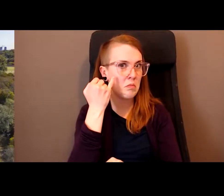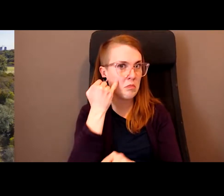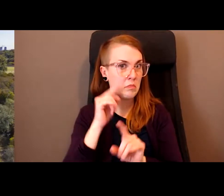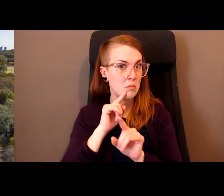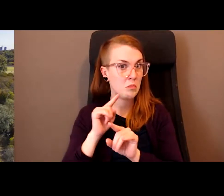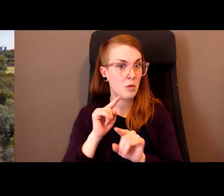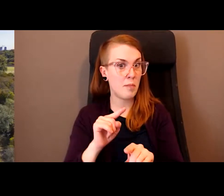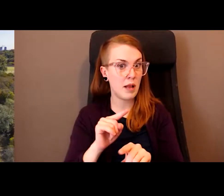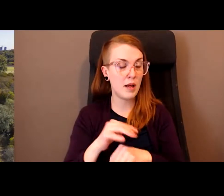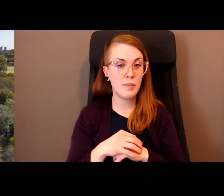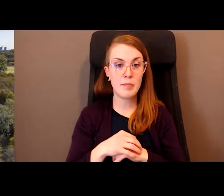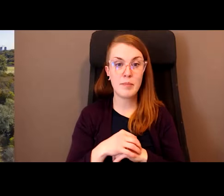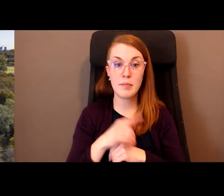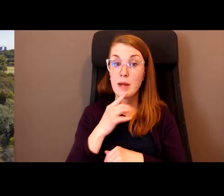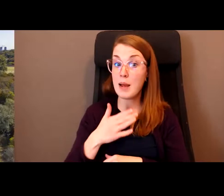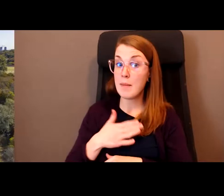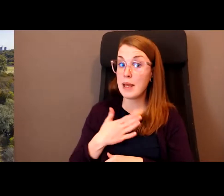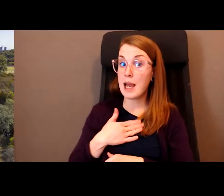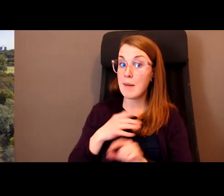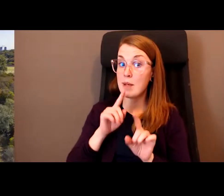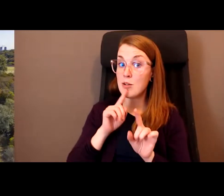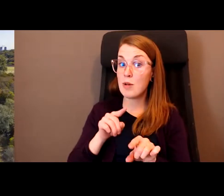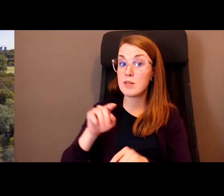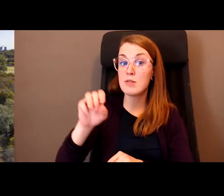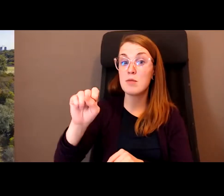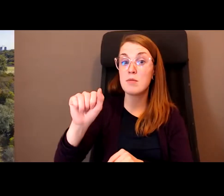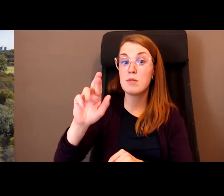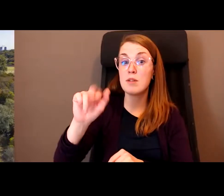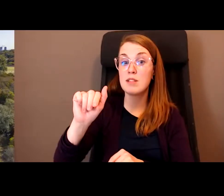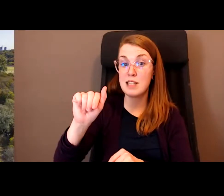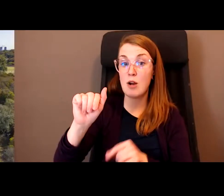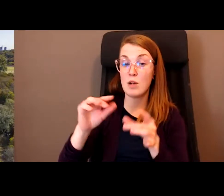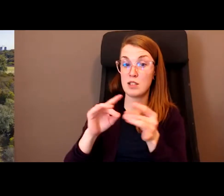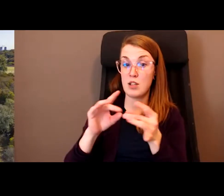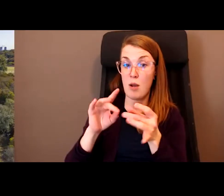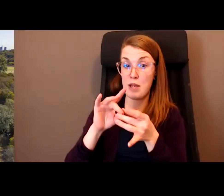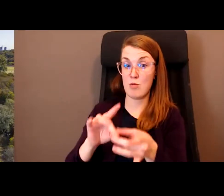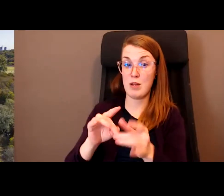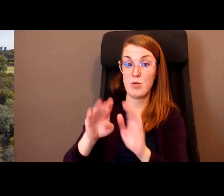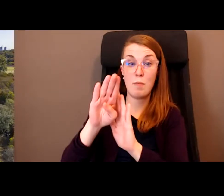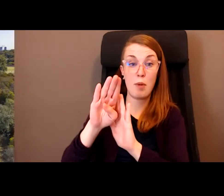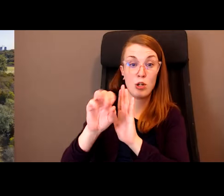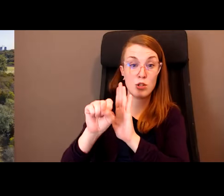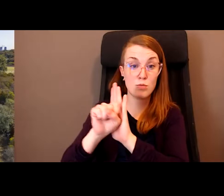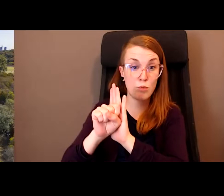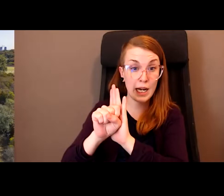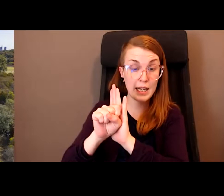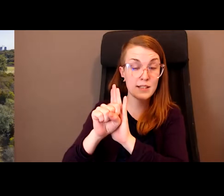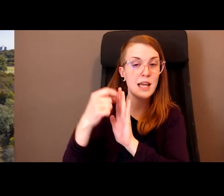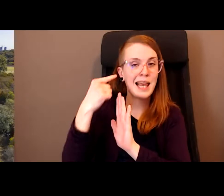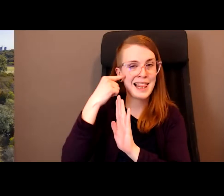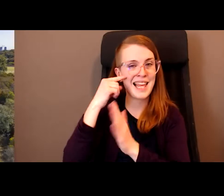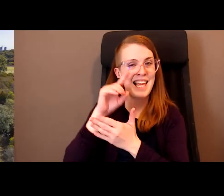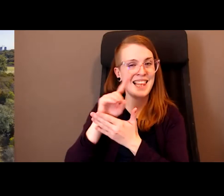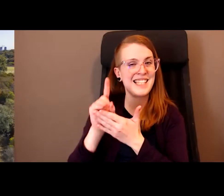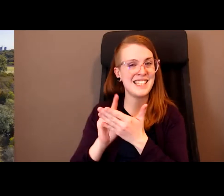I'd be happy to address Sarah Giovanelli's comment as well about Barton Springs. I think the design team is very aware